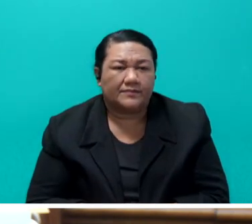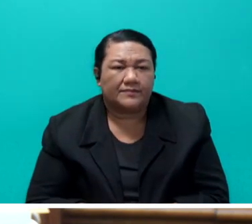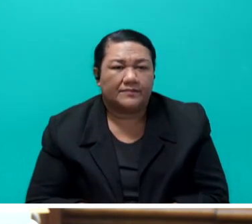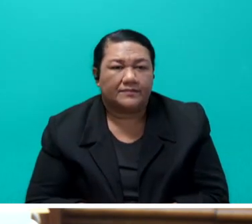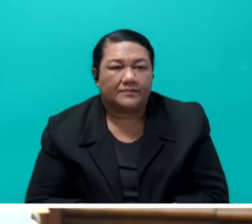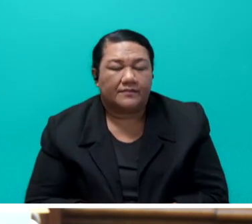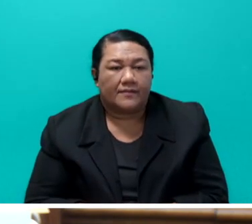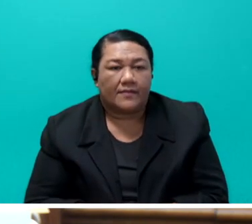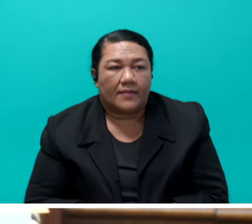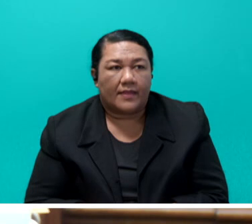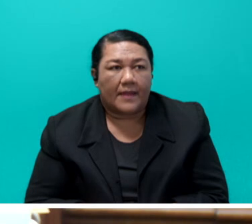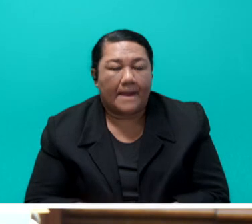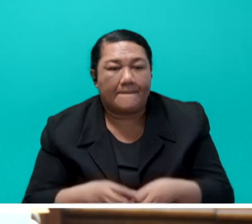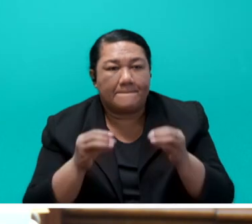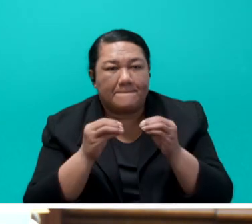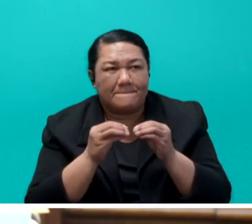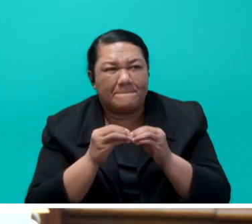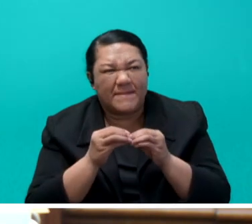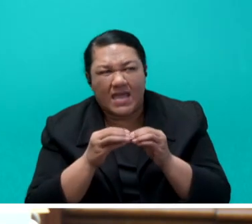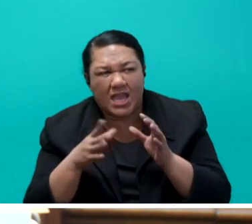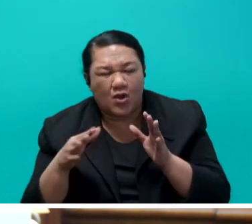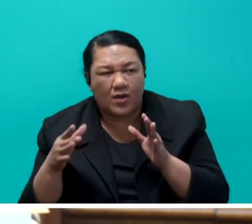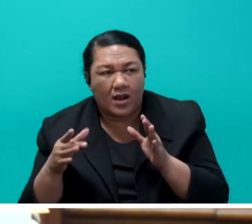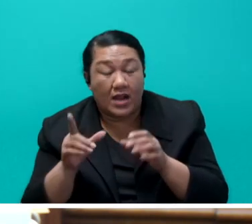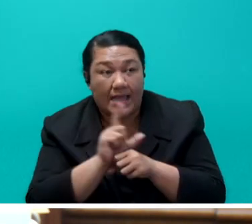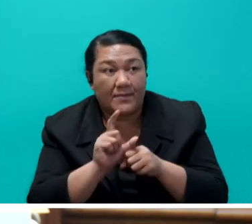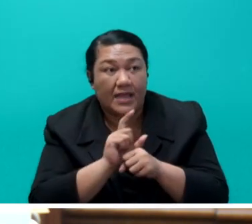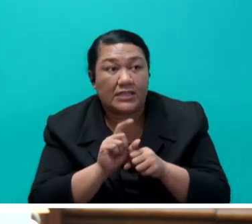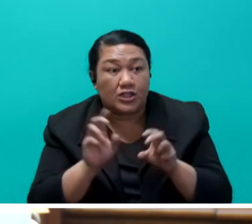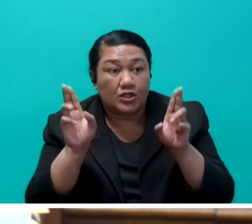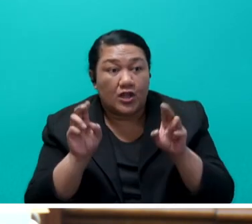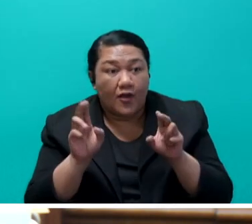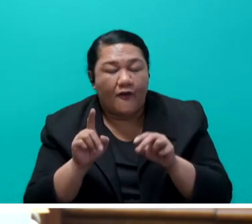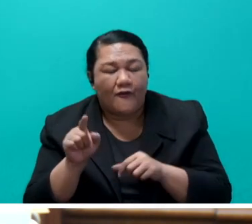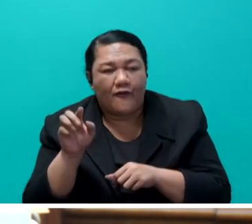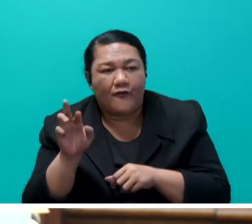A becquerel, Mr. Speaker, sir, is a unit of radioactivity.